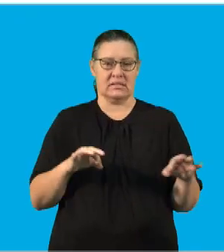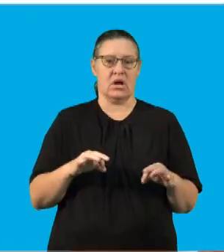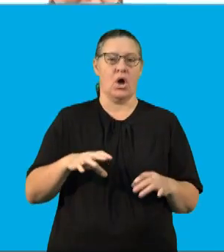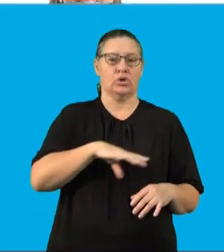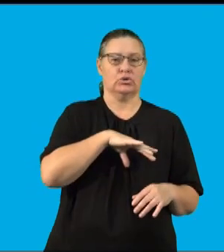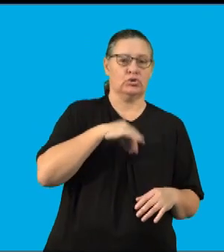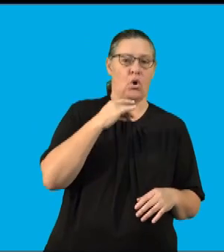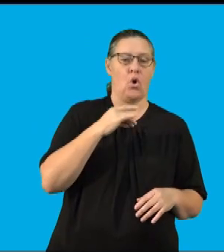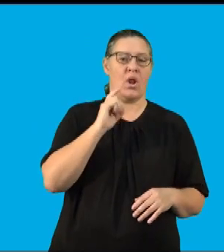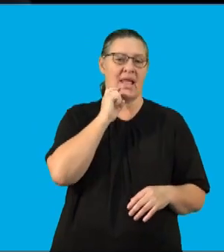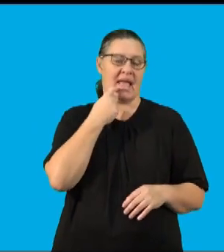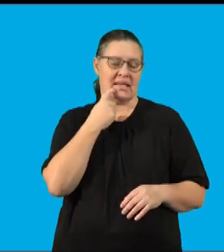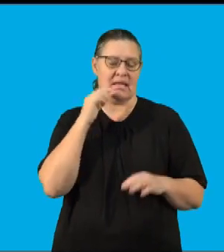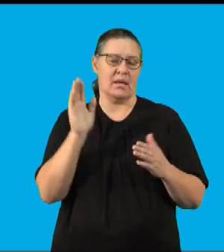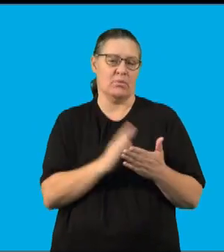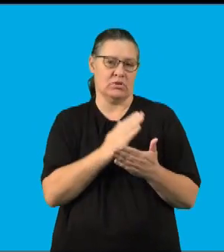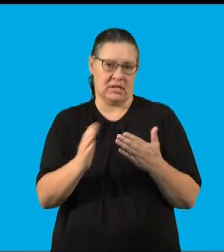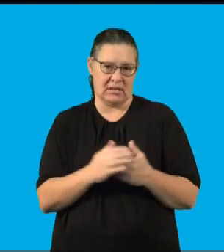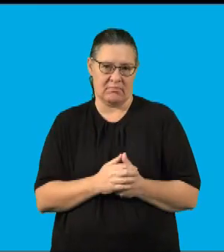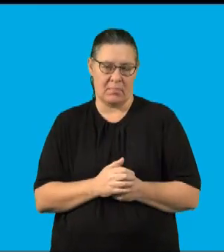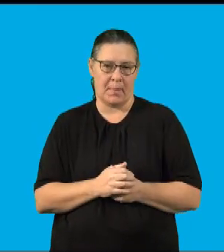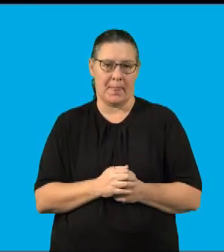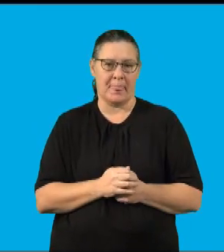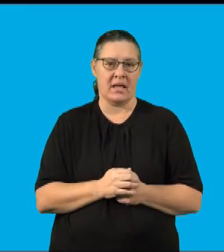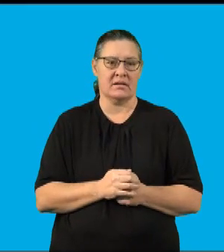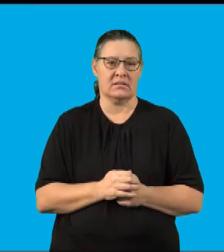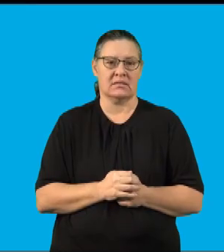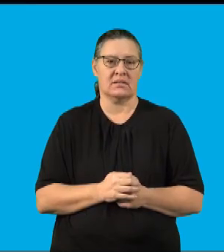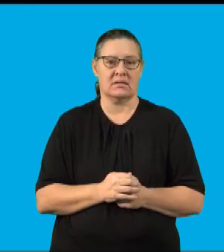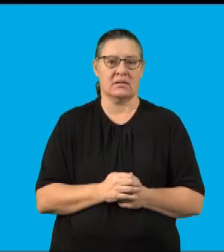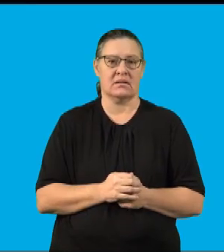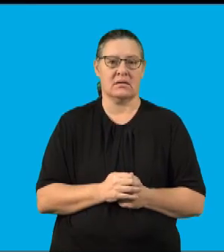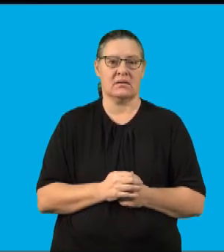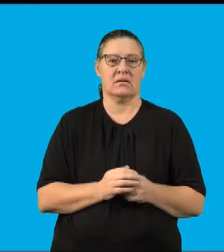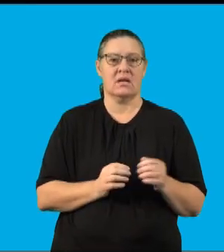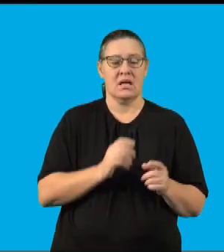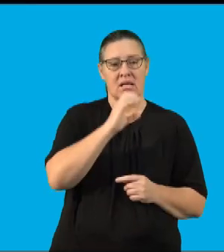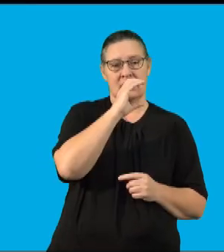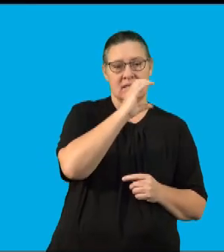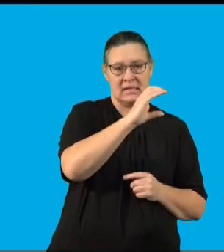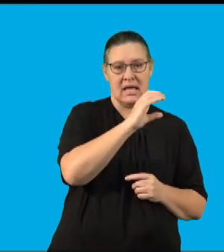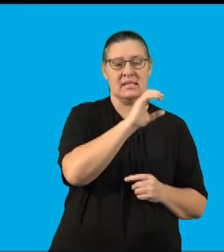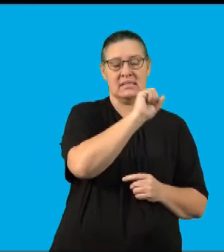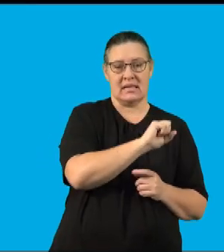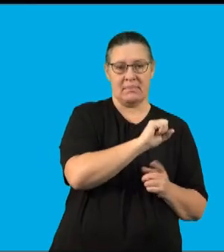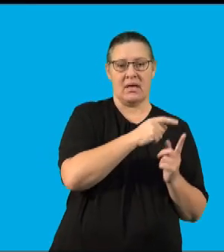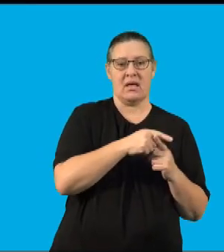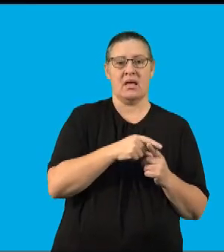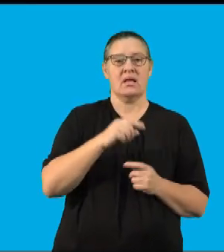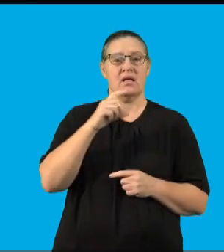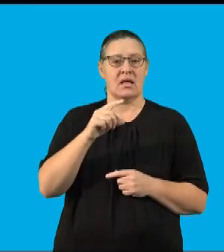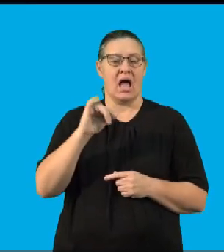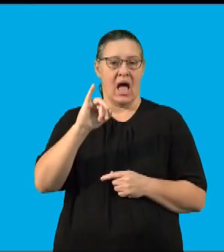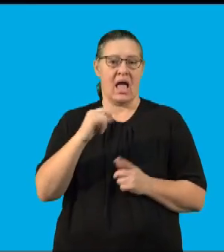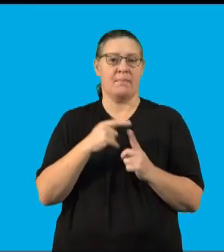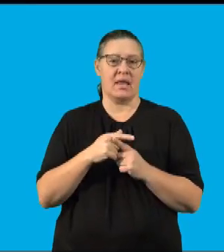controlled variable is kept the same, whereas an independent variable, it is changed, and